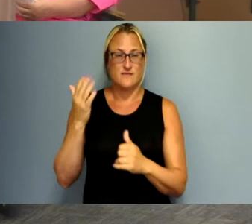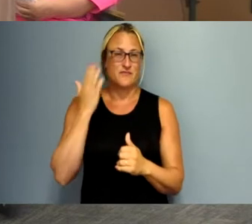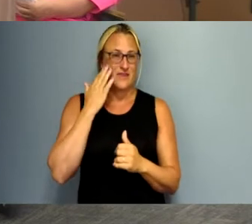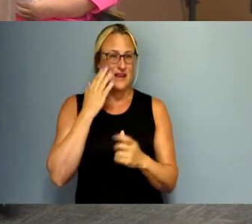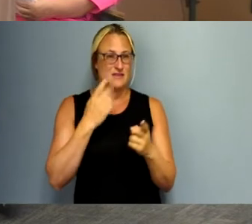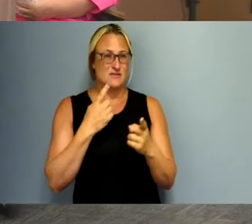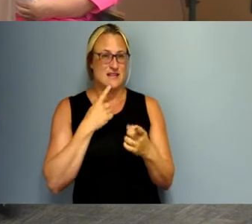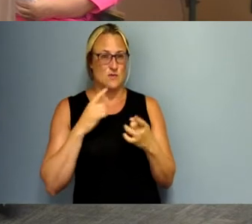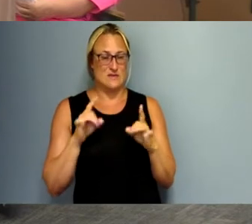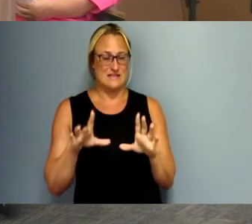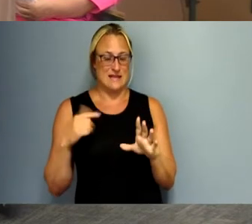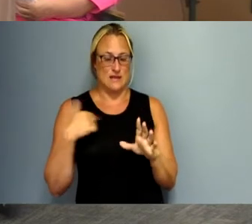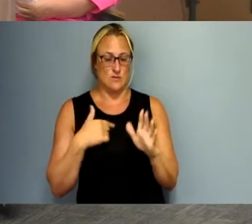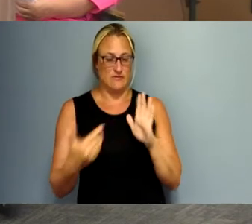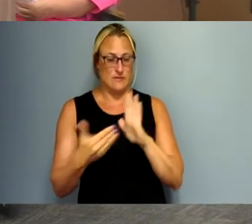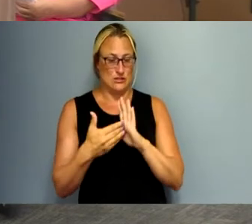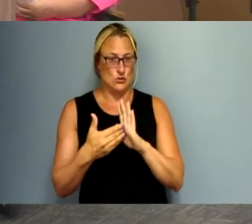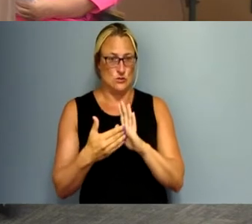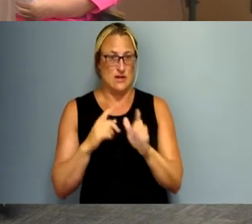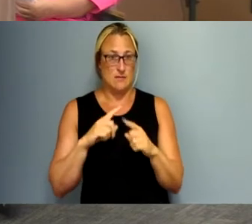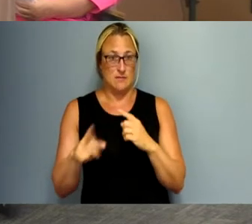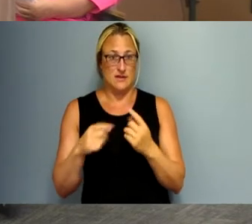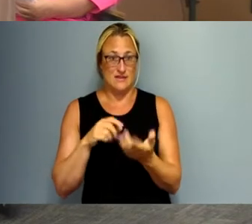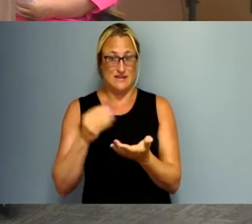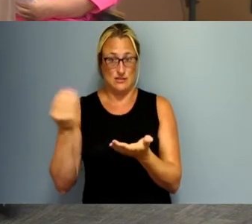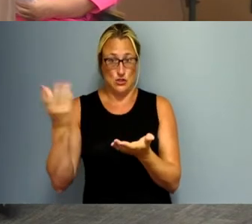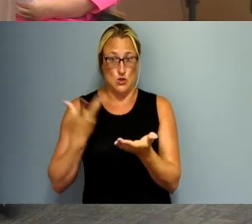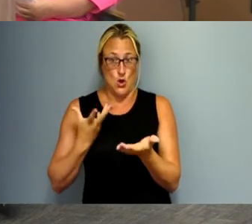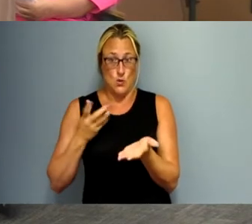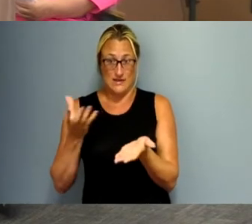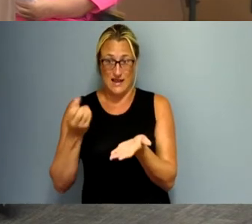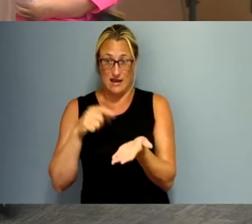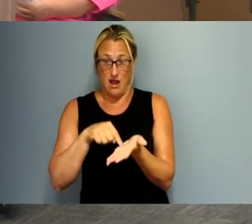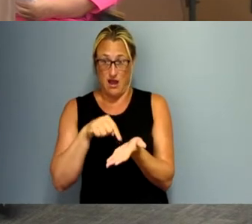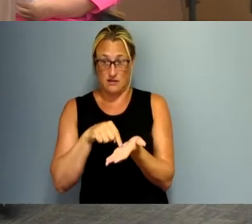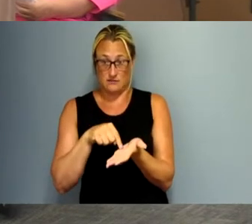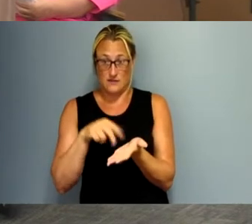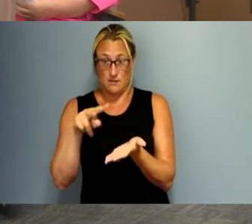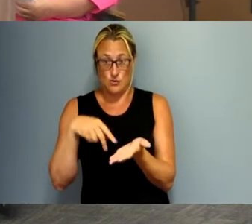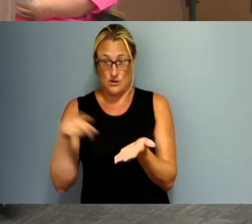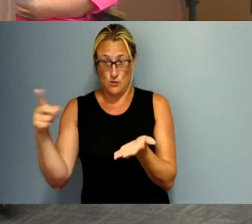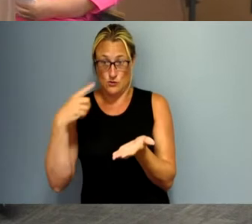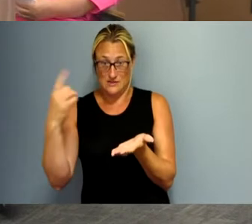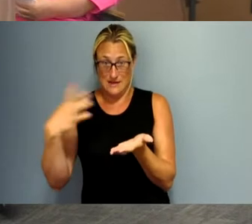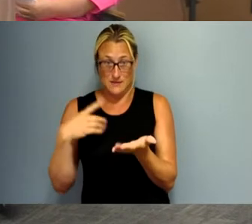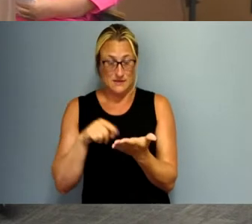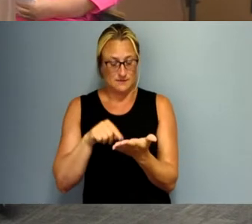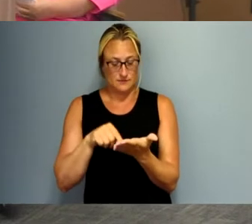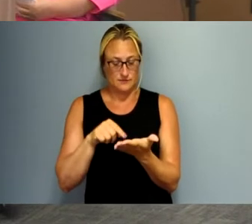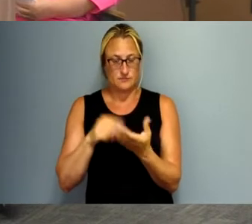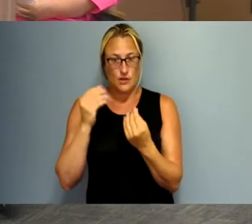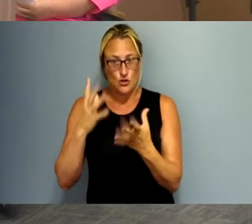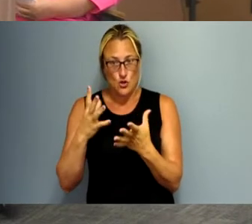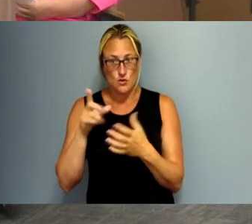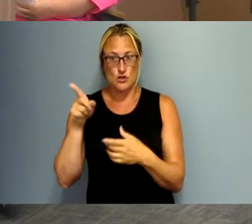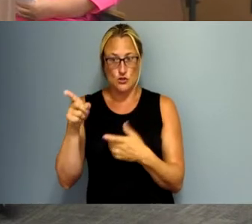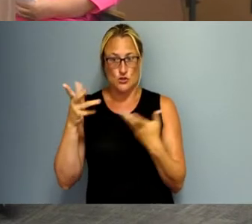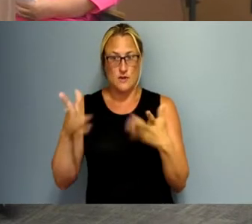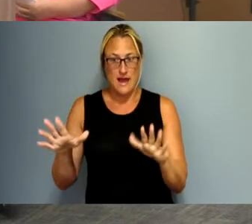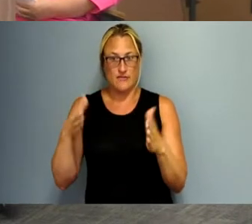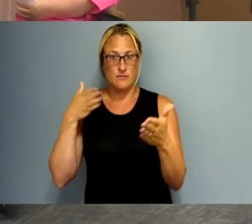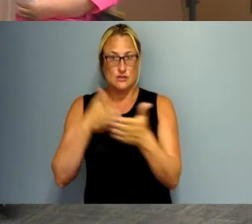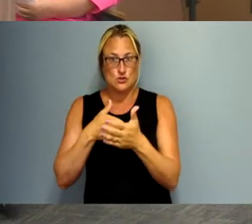said we'd been sued. This is the notice that you served me. I'm reading what you sent me. Notice, you have been sued in